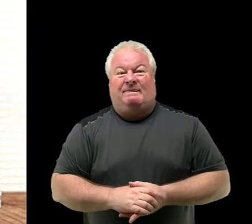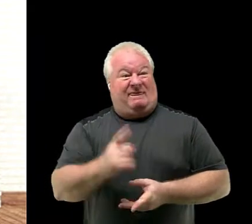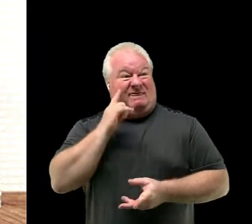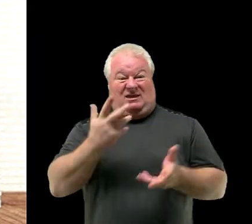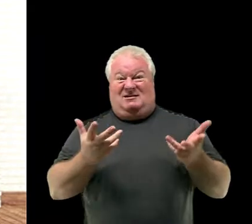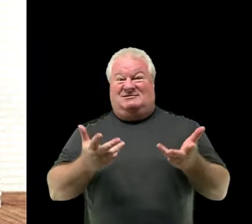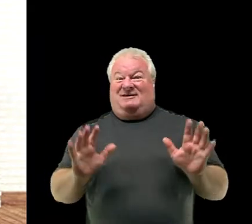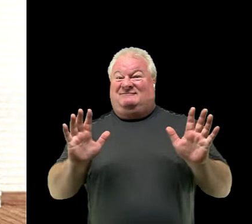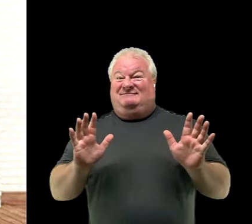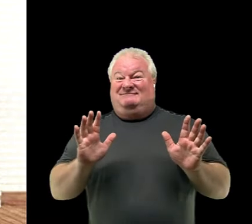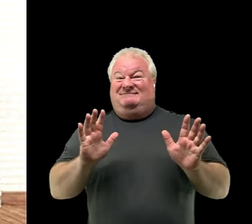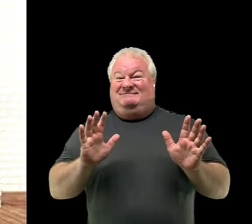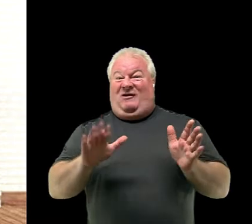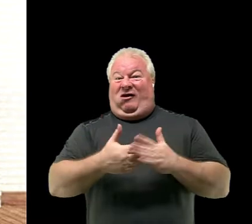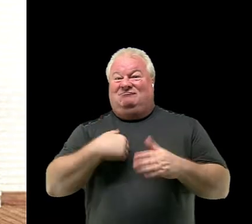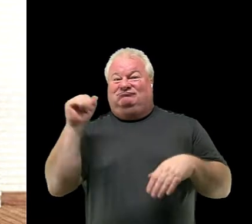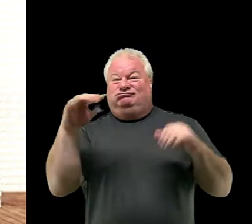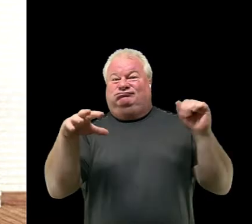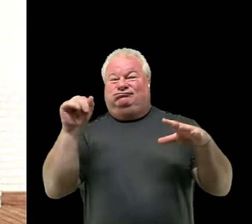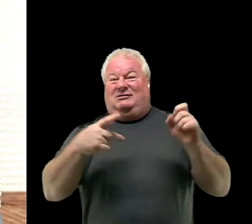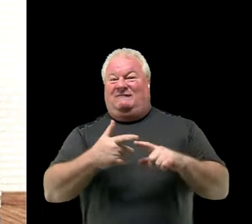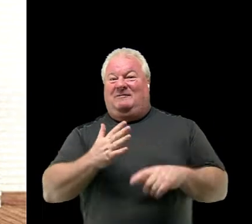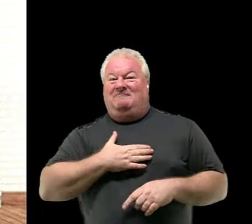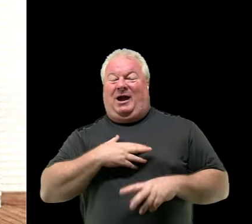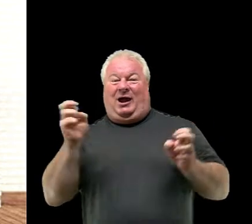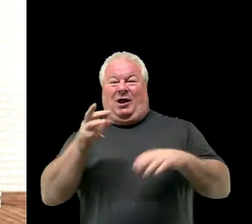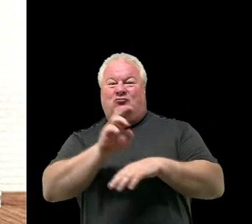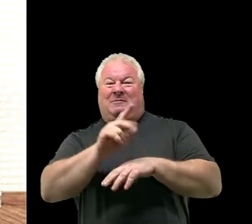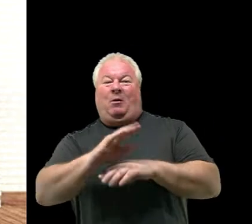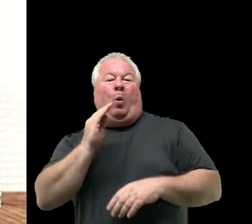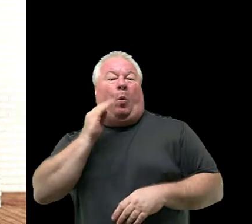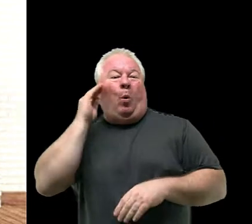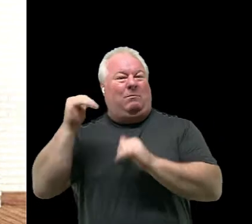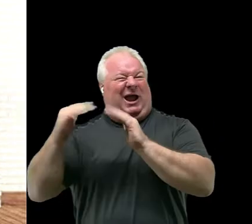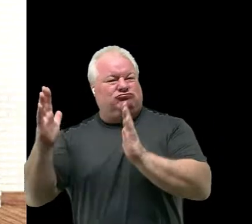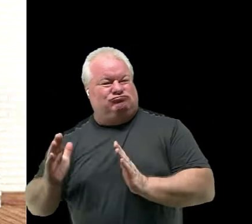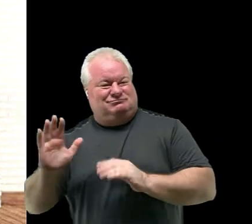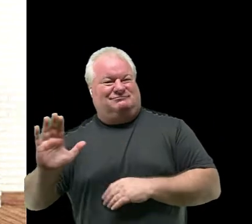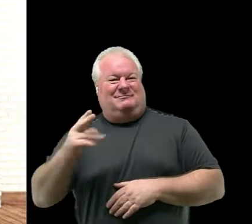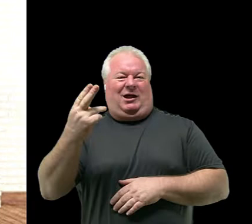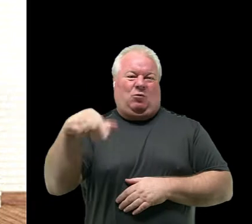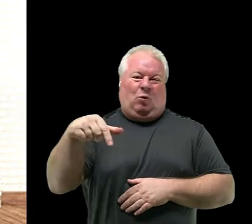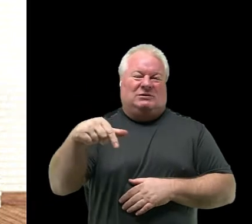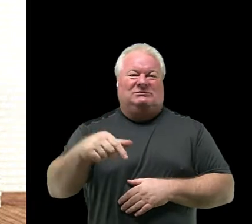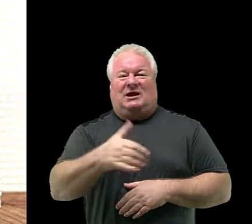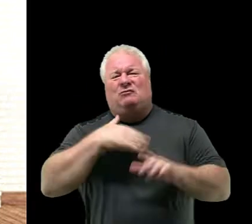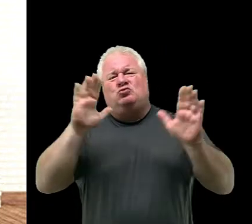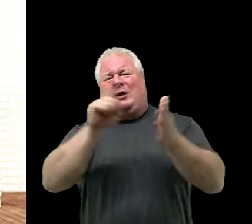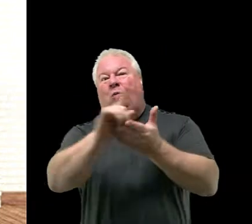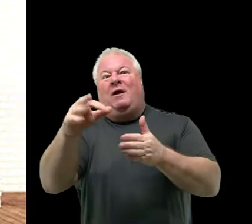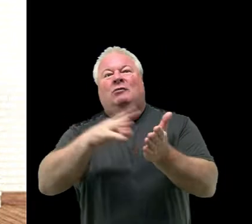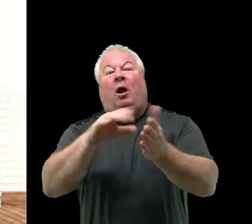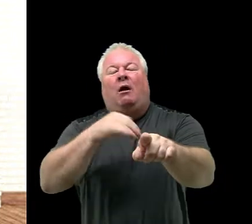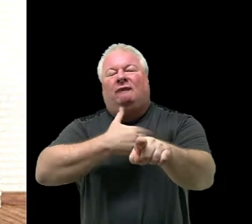I think that's it from me. From the Raymond Temple home headquarters, have a wonderful week of learning. I